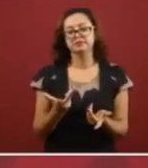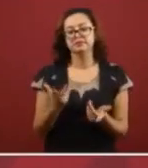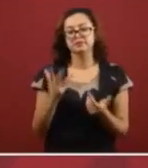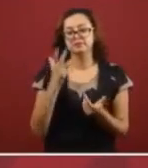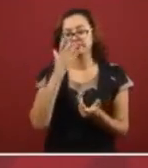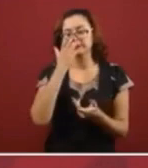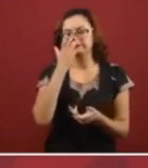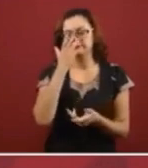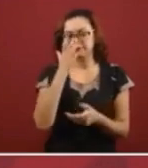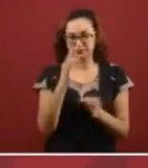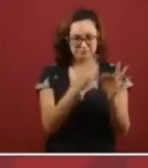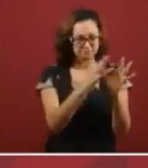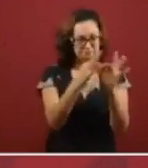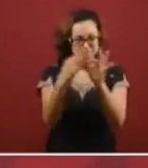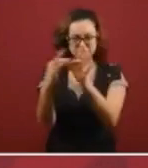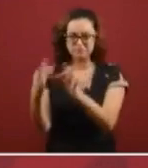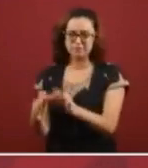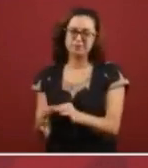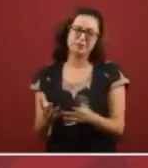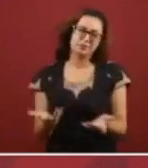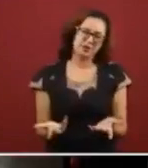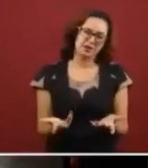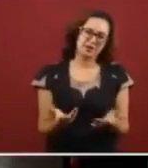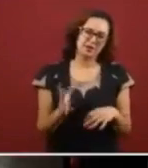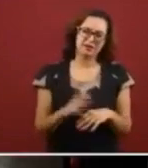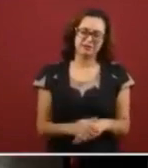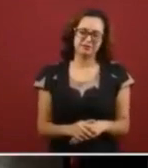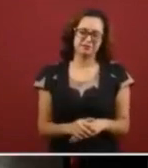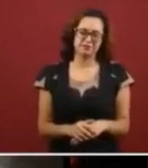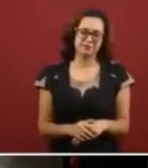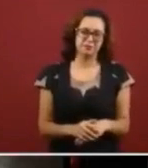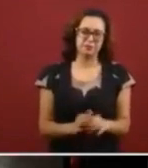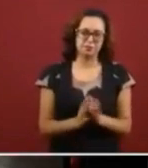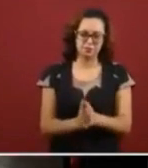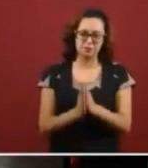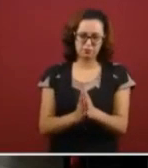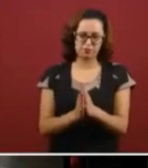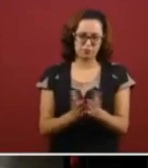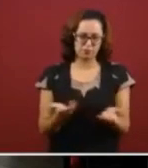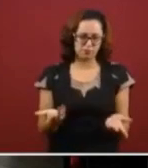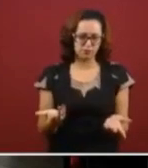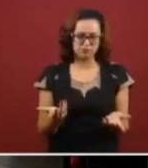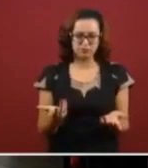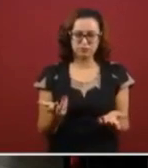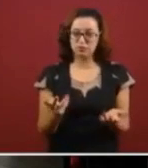es, a ver. No, it's not just más to you get more.